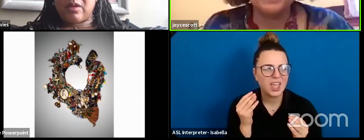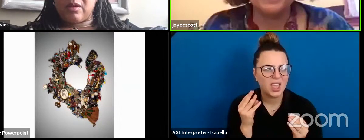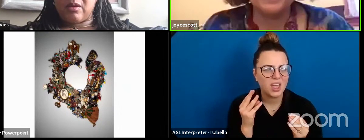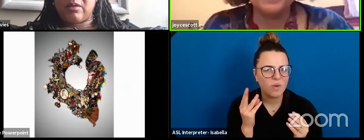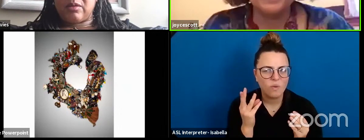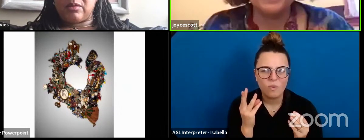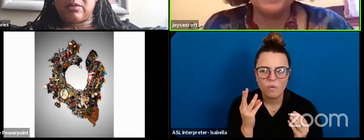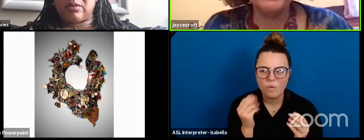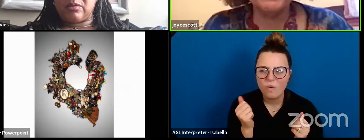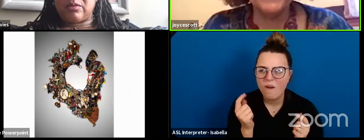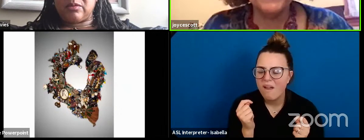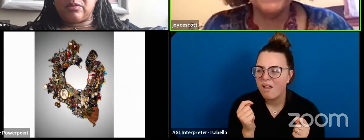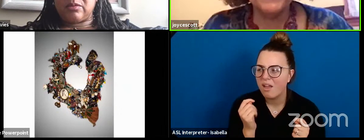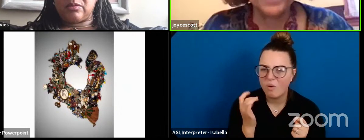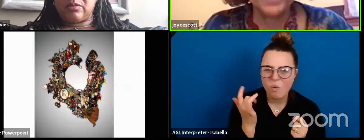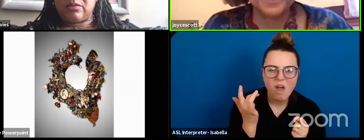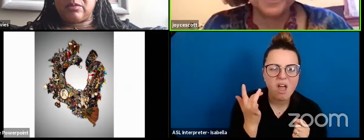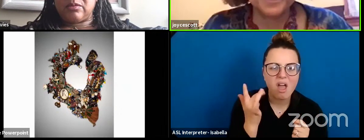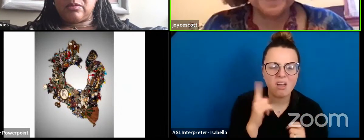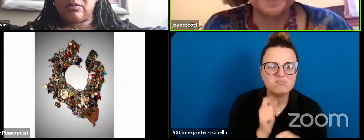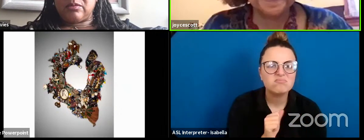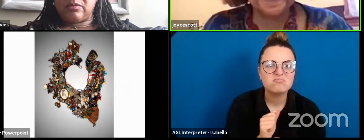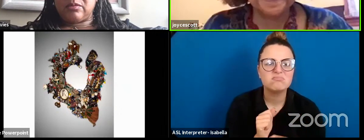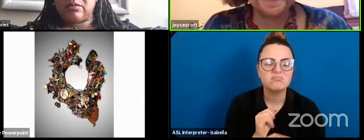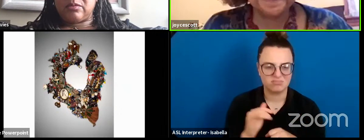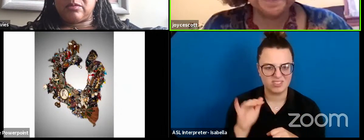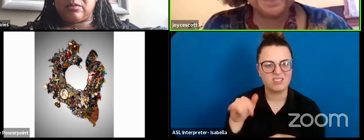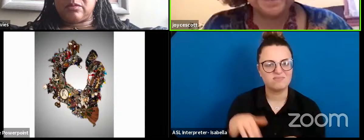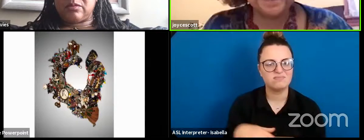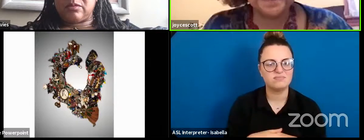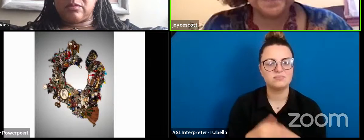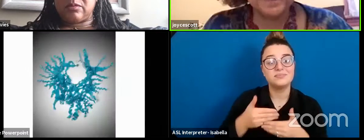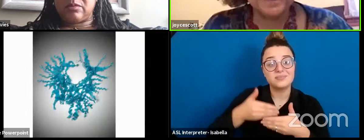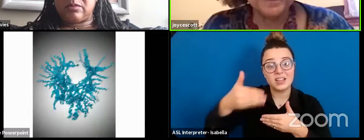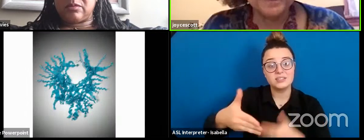I understand why. Next.